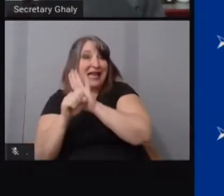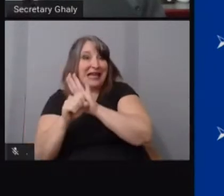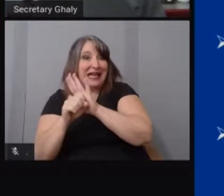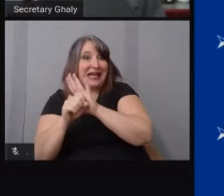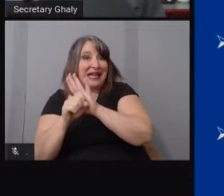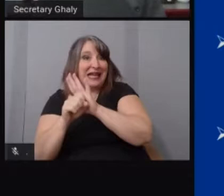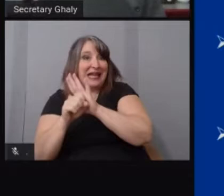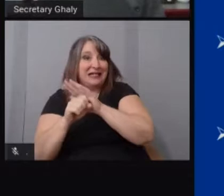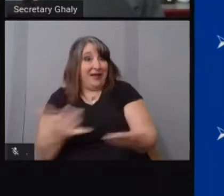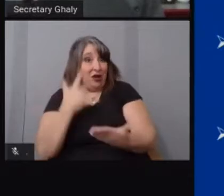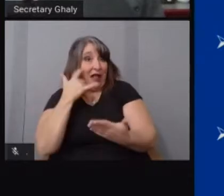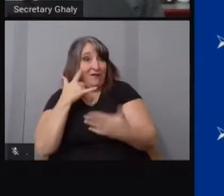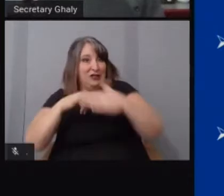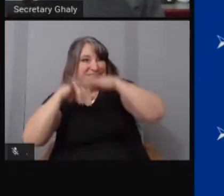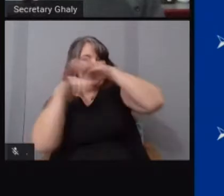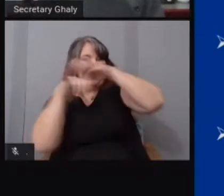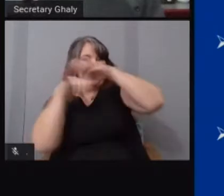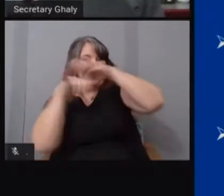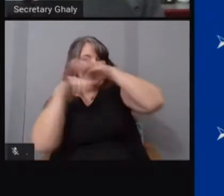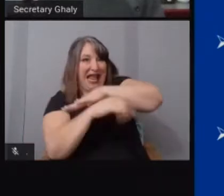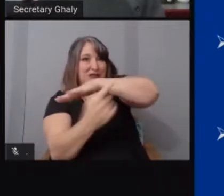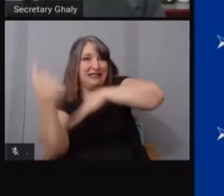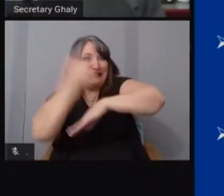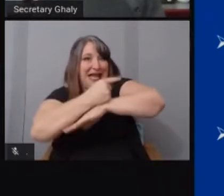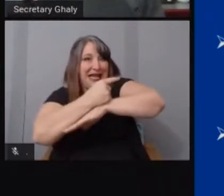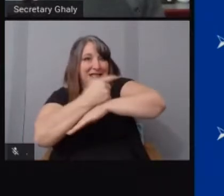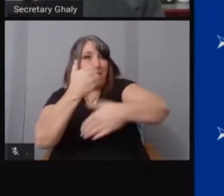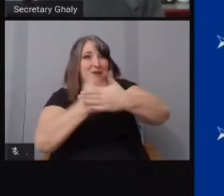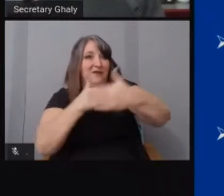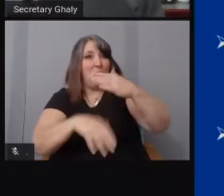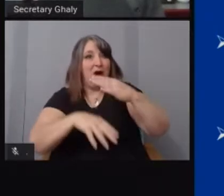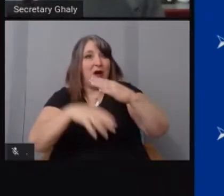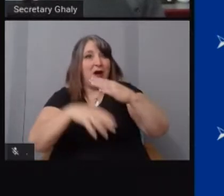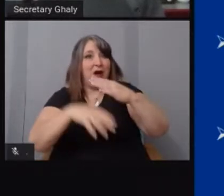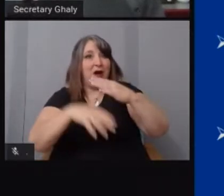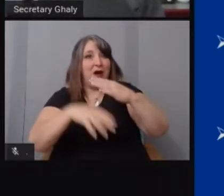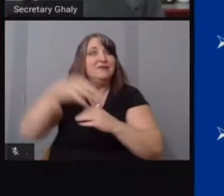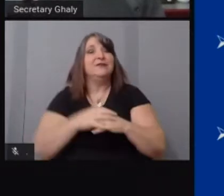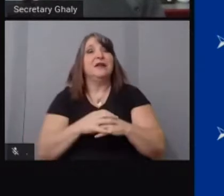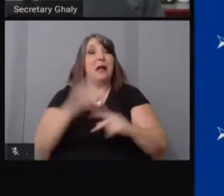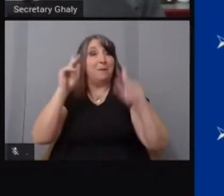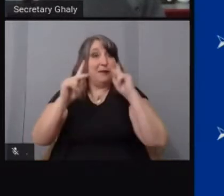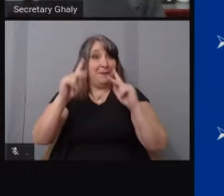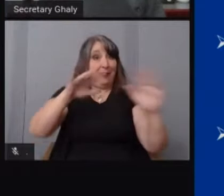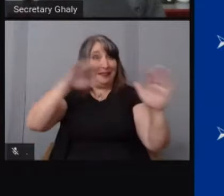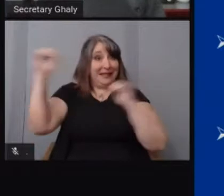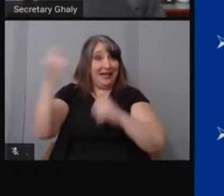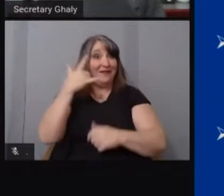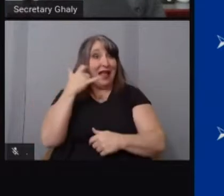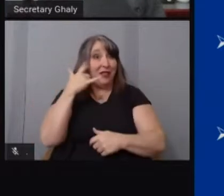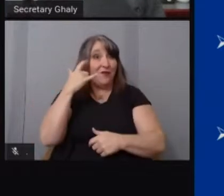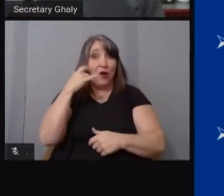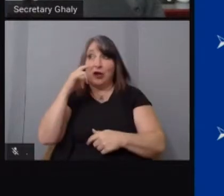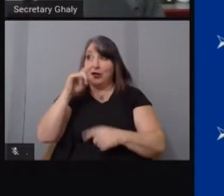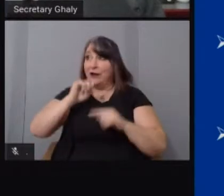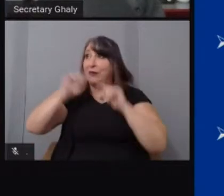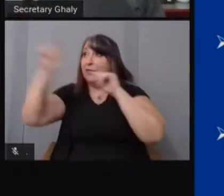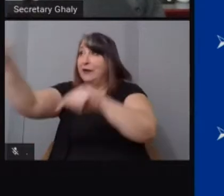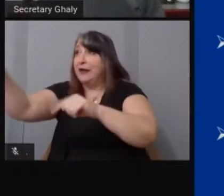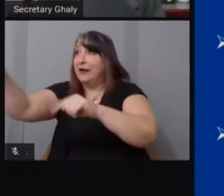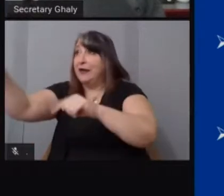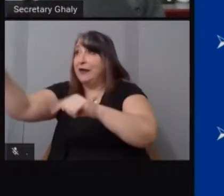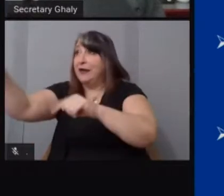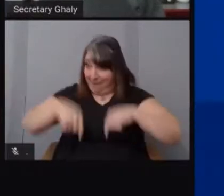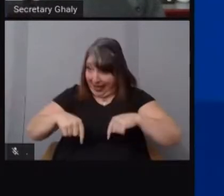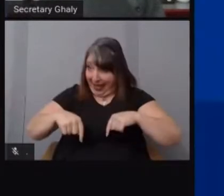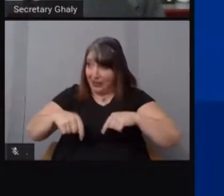arrive before mixing indoors with others. And those who leave California for travel and then return should do exactly